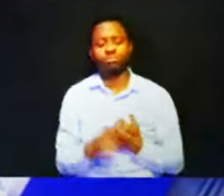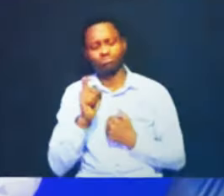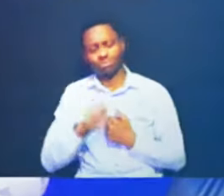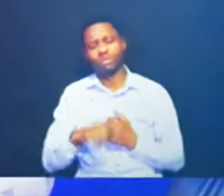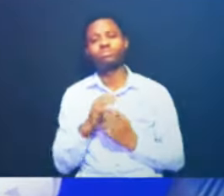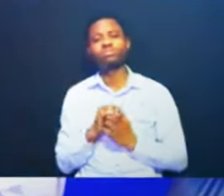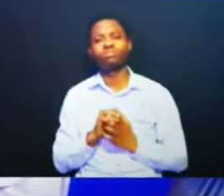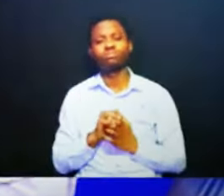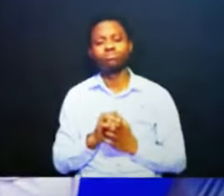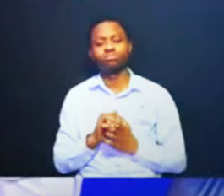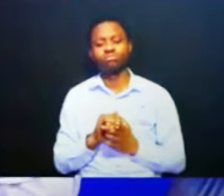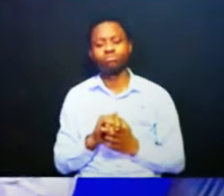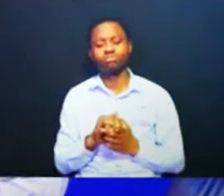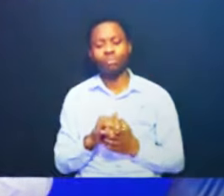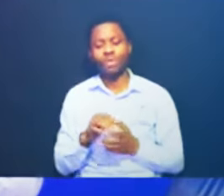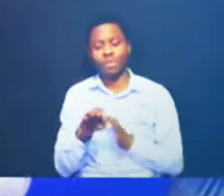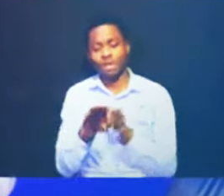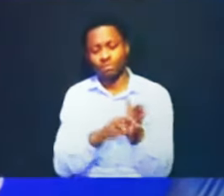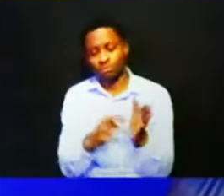them.